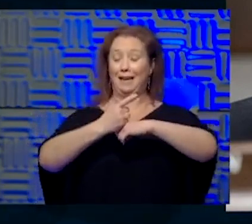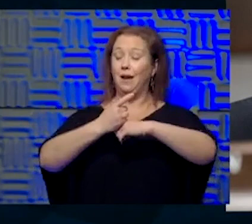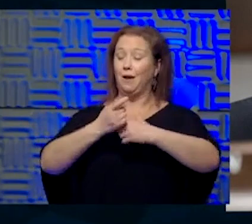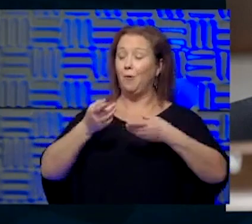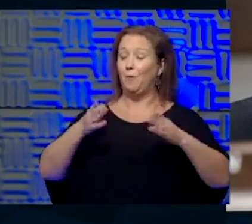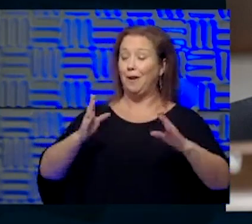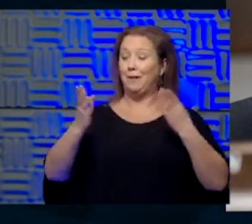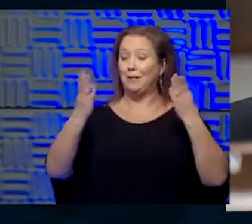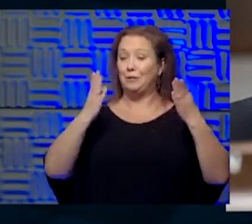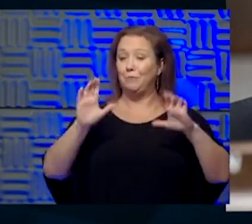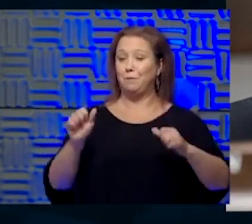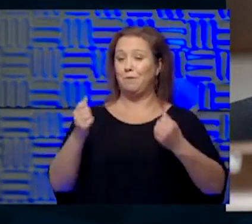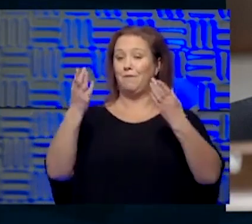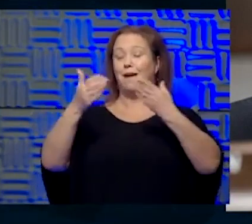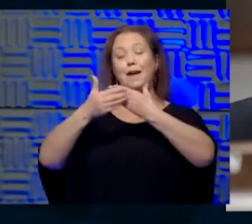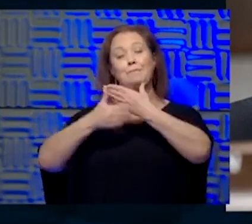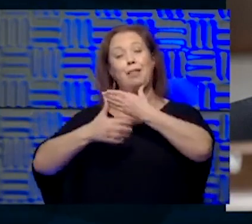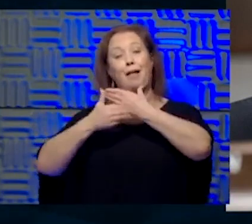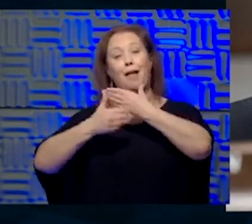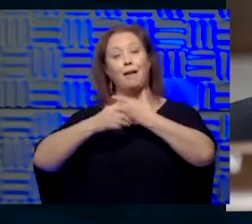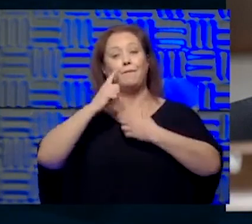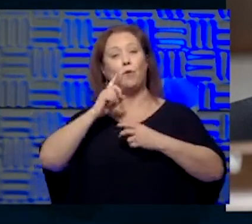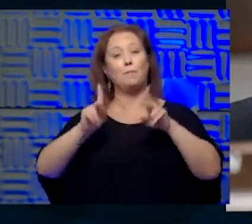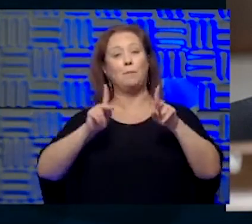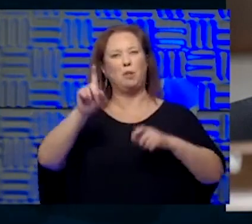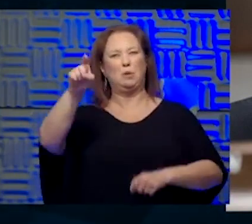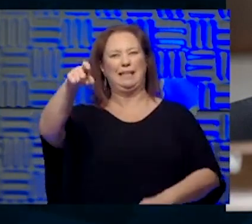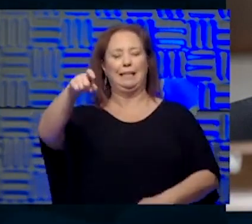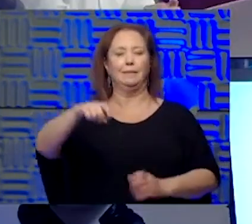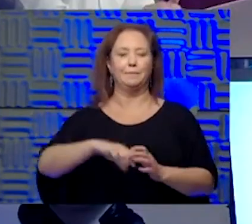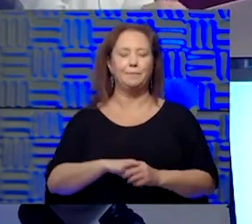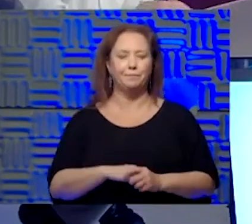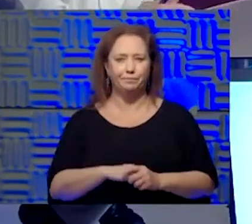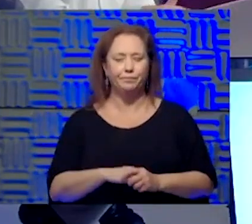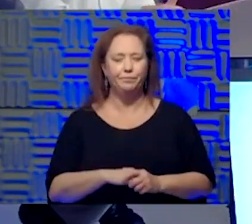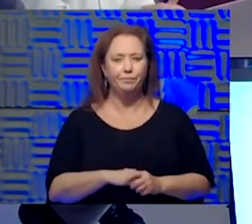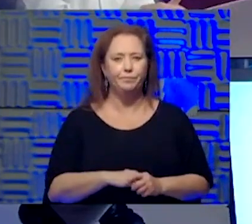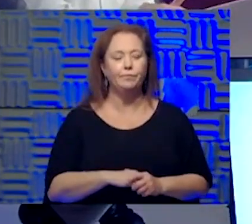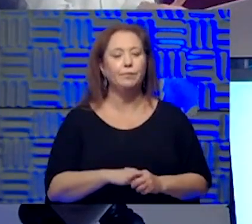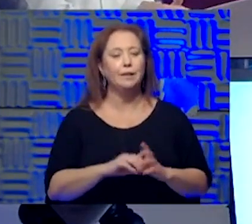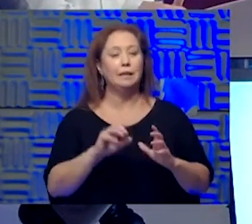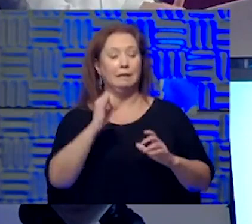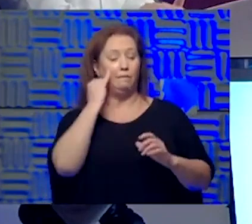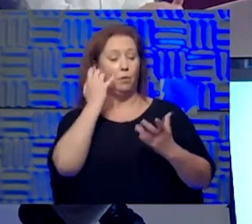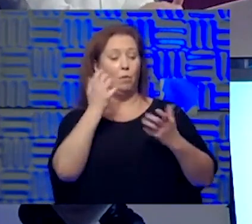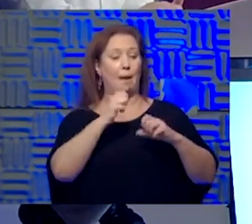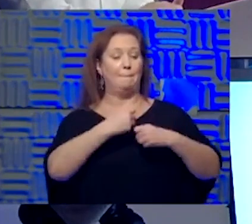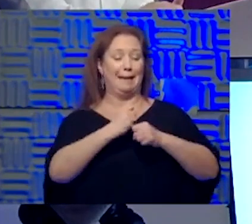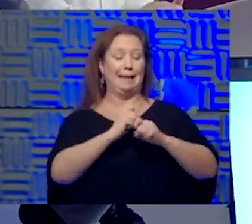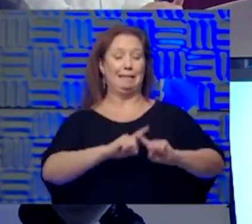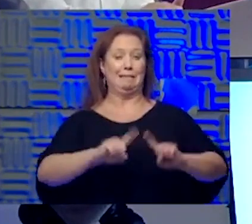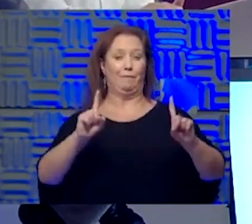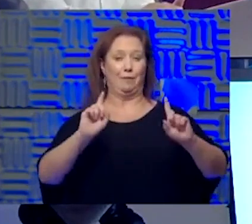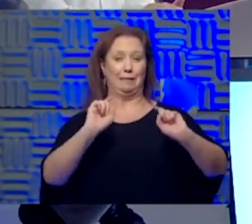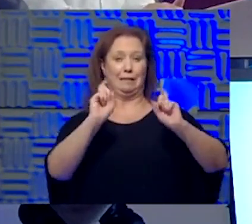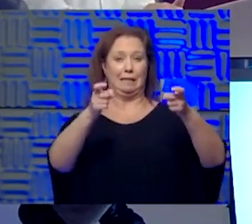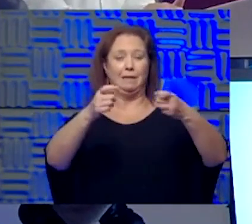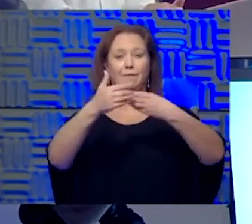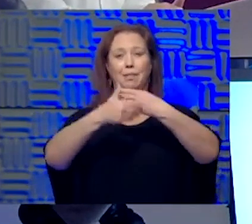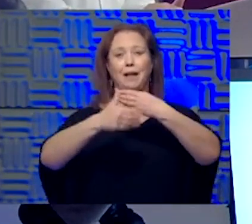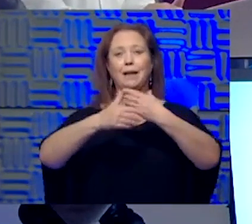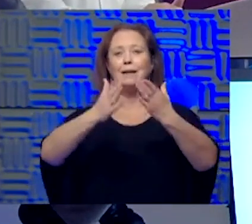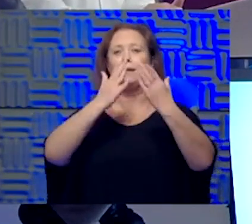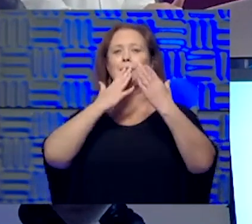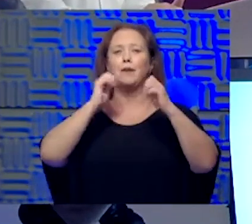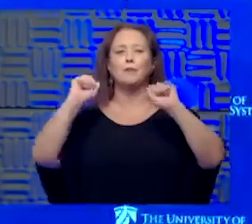able to provide blood for those who need it across our nation. Well, you want to make a difference, give blood. Thanks to all of